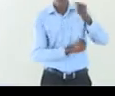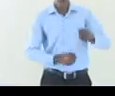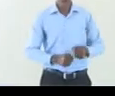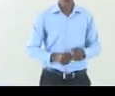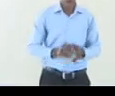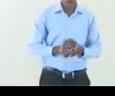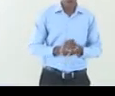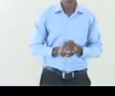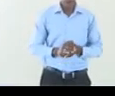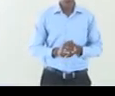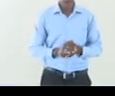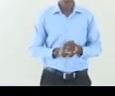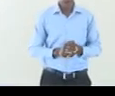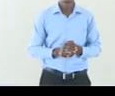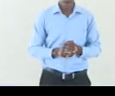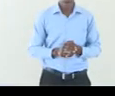your children.